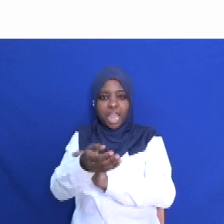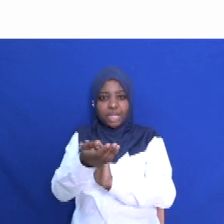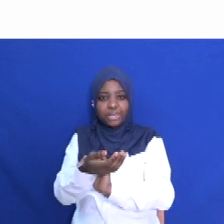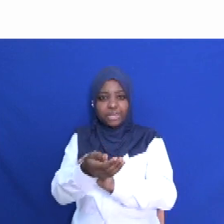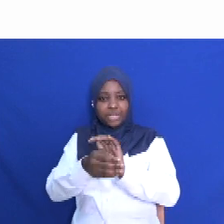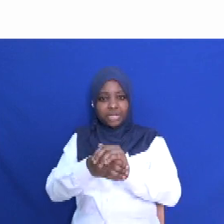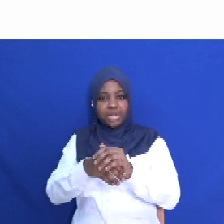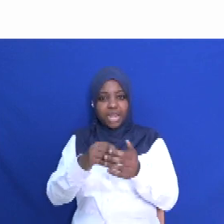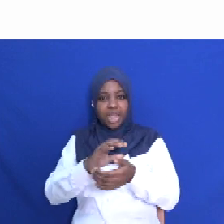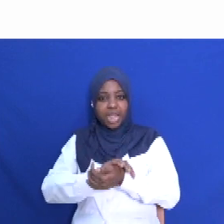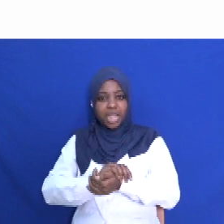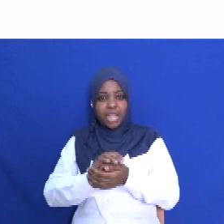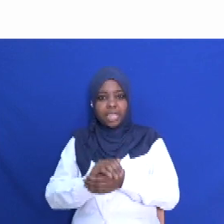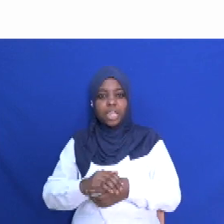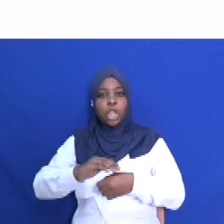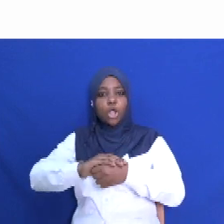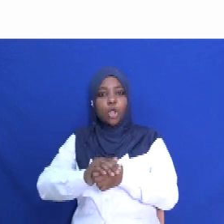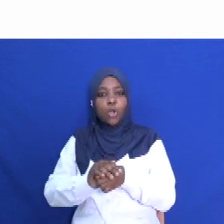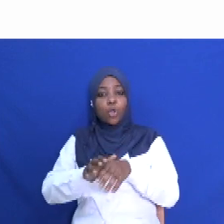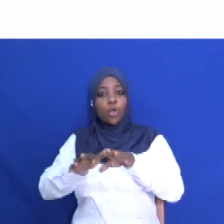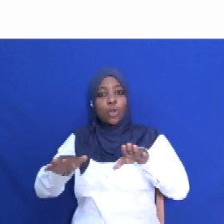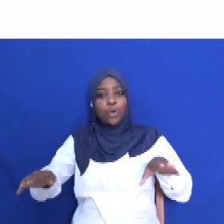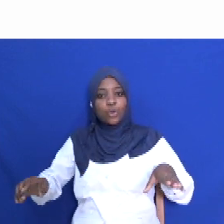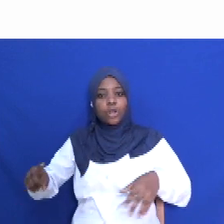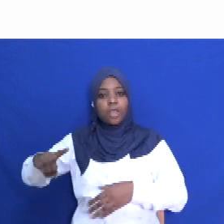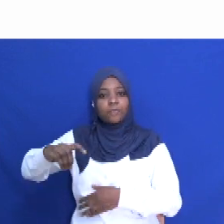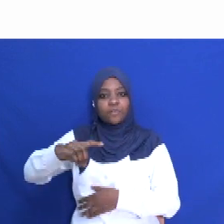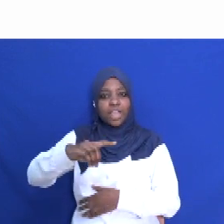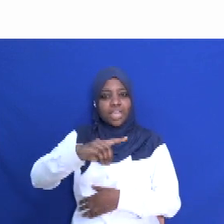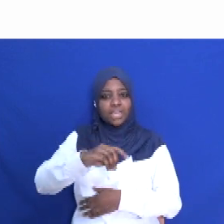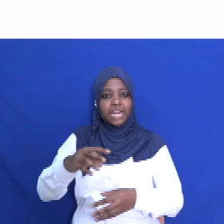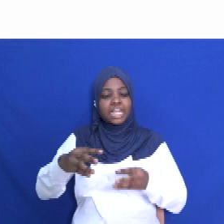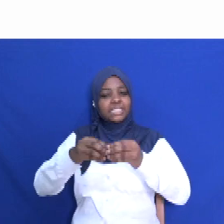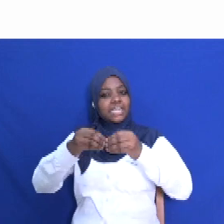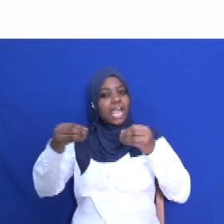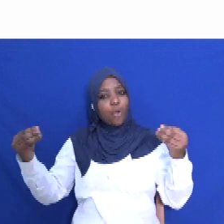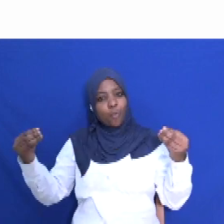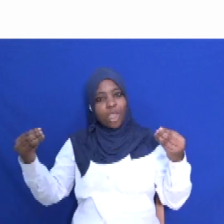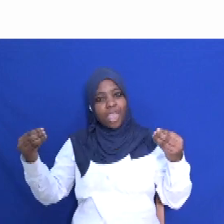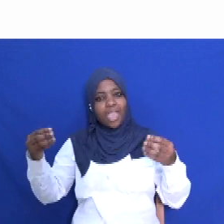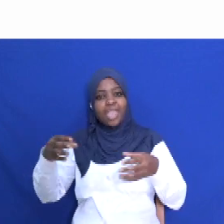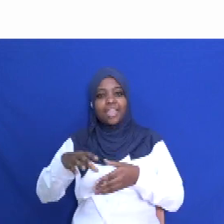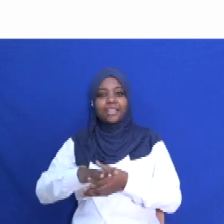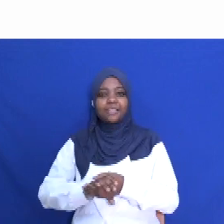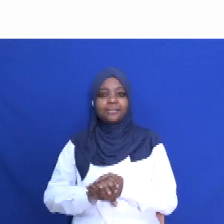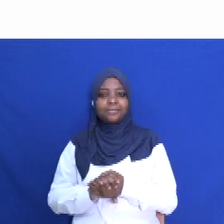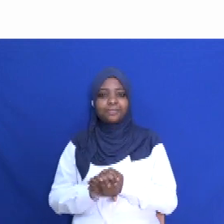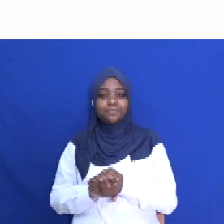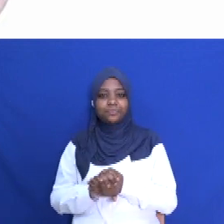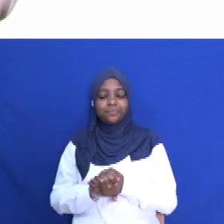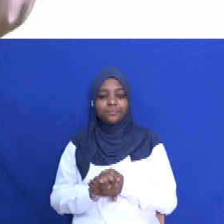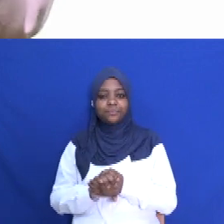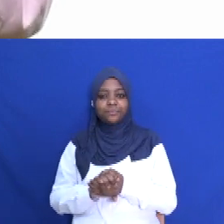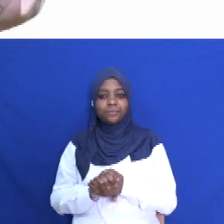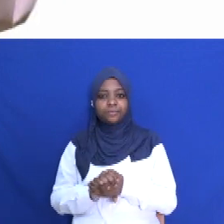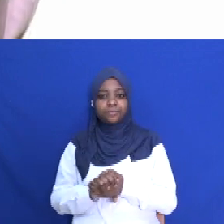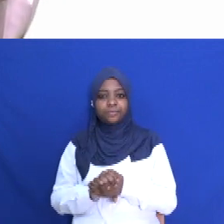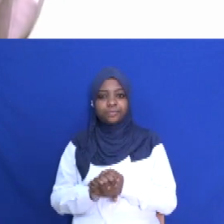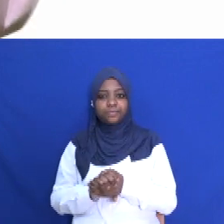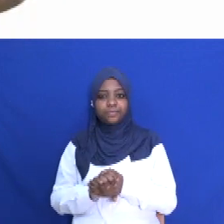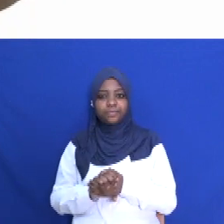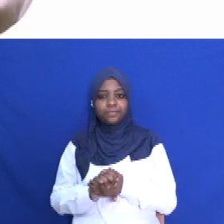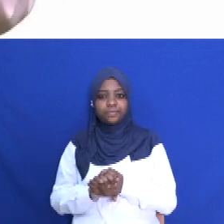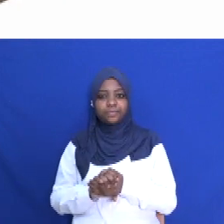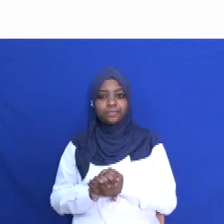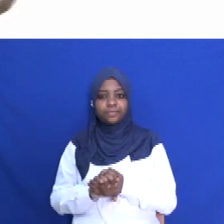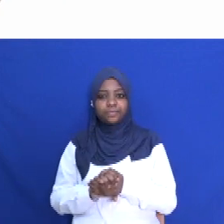away. Okay, let's do all together. Okay? 1, 2, 3. Wash, wash,